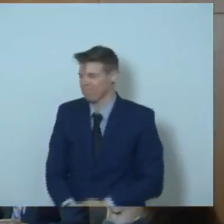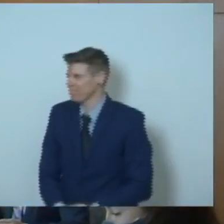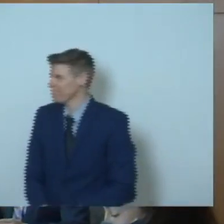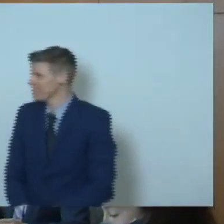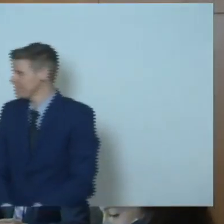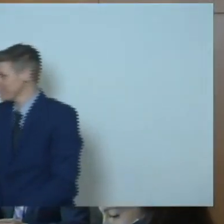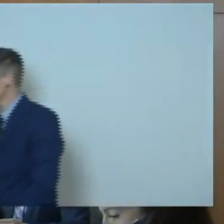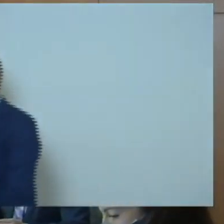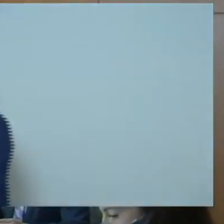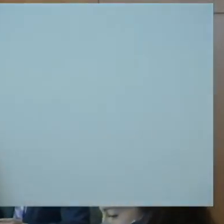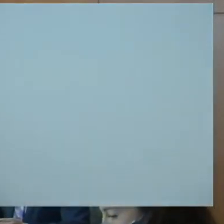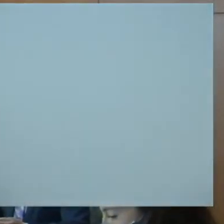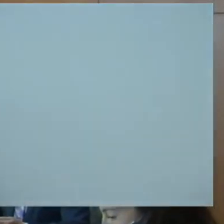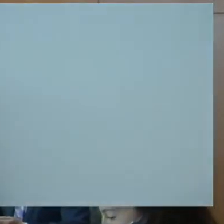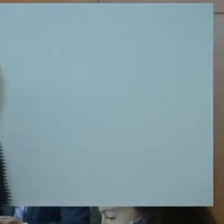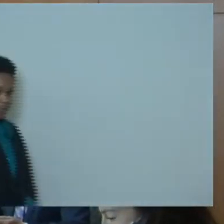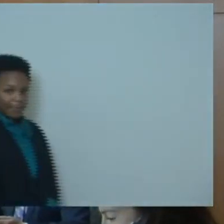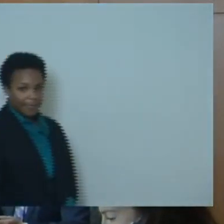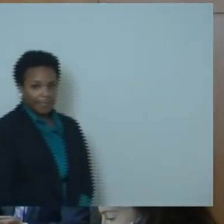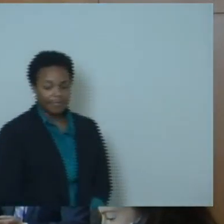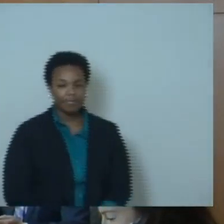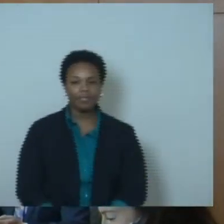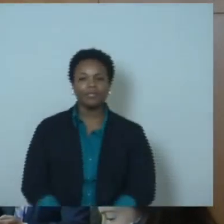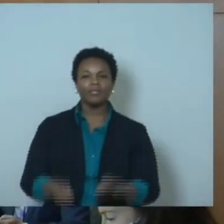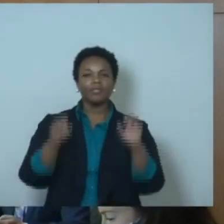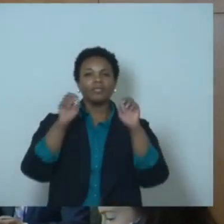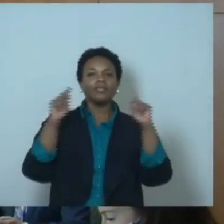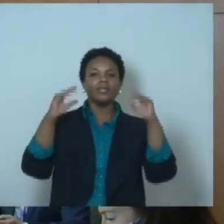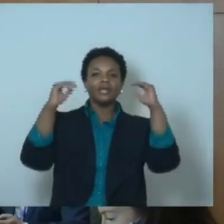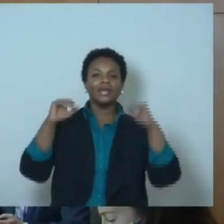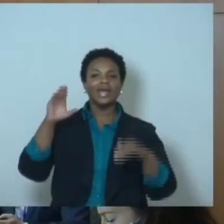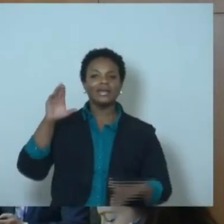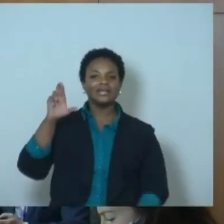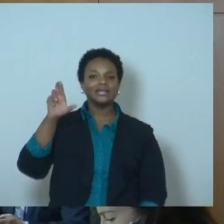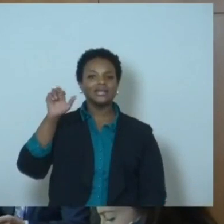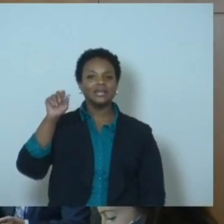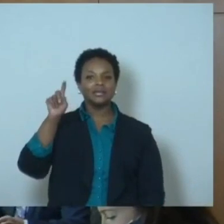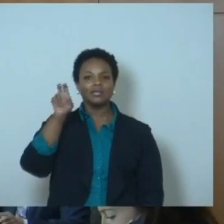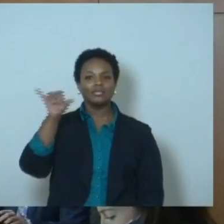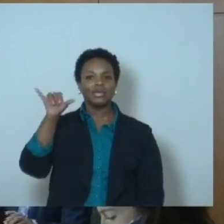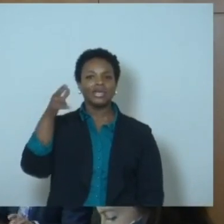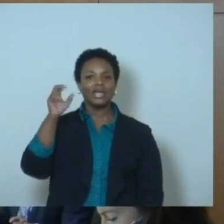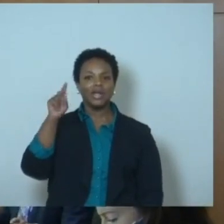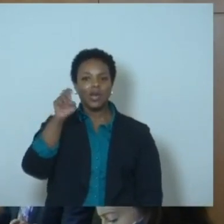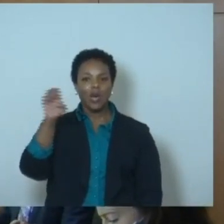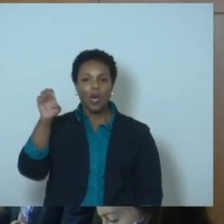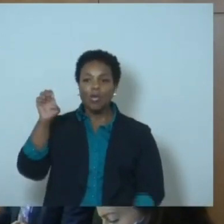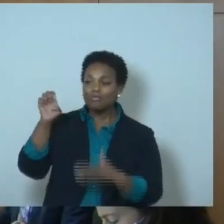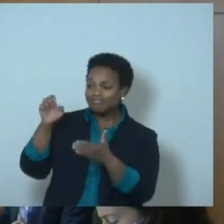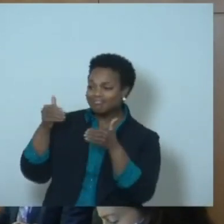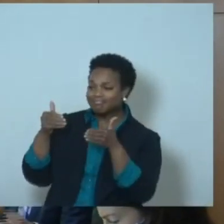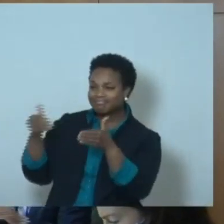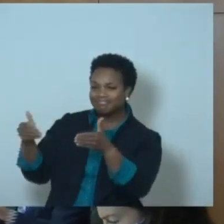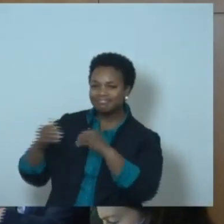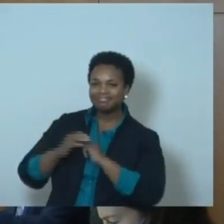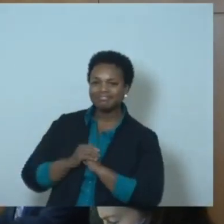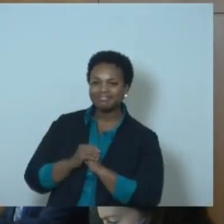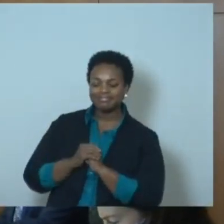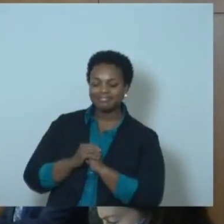All right, next we're going to go to Brittany Hope with KOAT. Brittany, you are unmuted. Go ahead and ask your question.